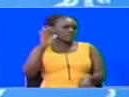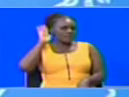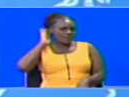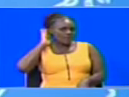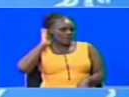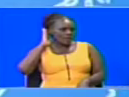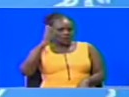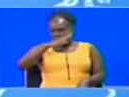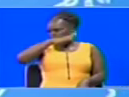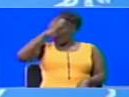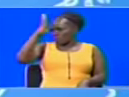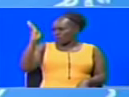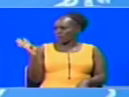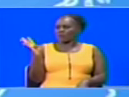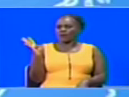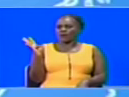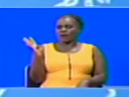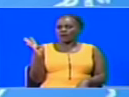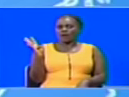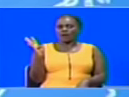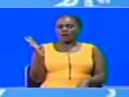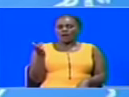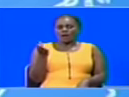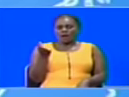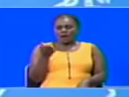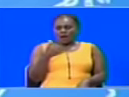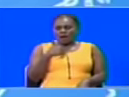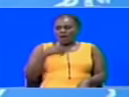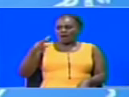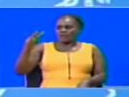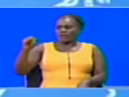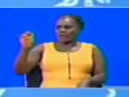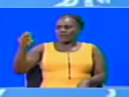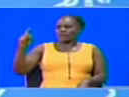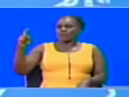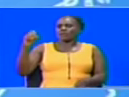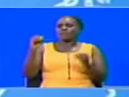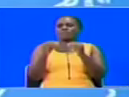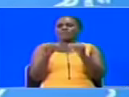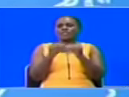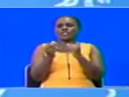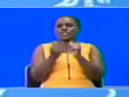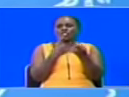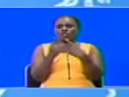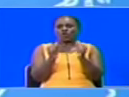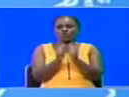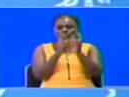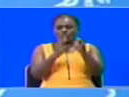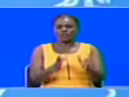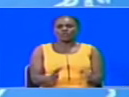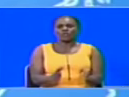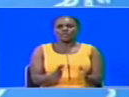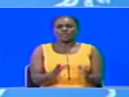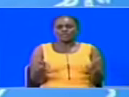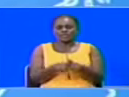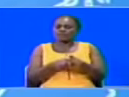that Wiper Democratic Movement is holding a National Executive Council meeting. Let's now speak to Murimi Mwangi, who has